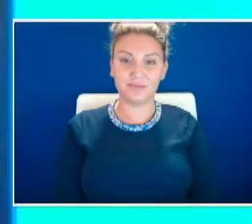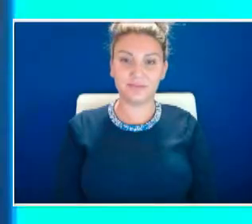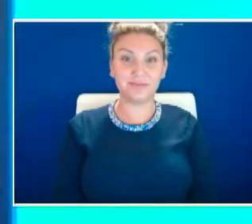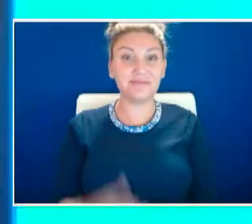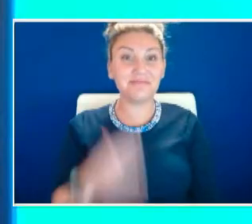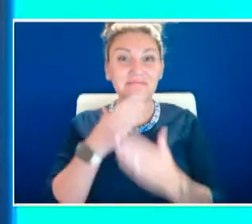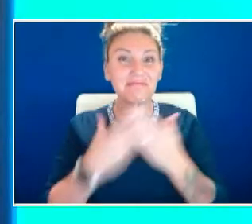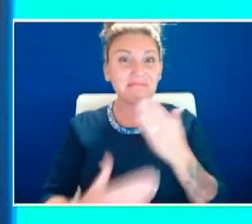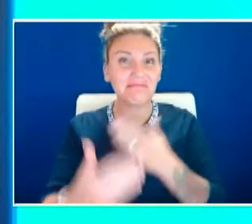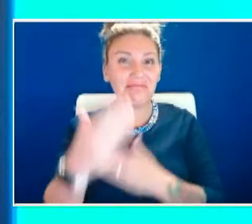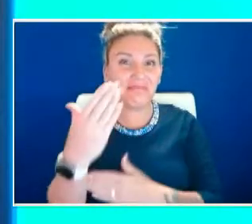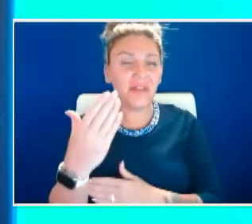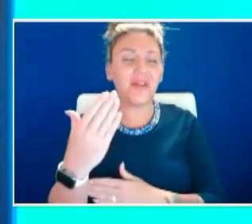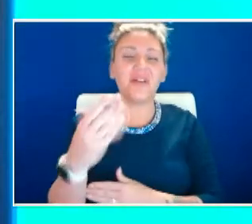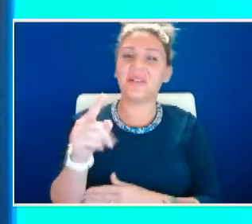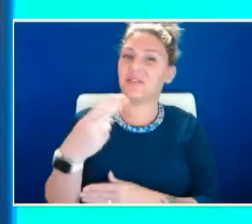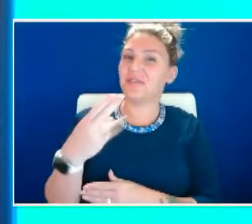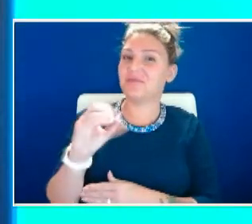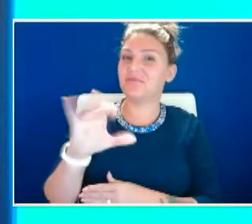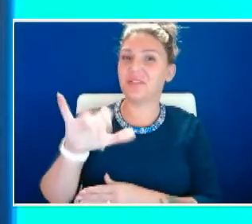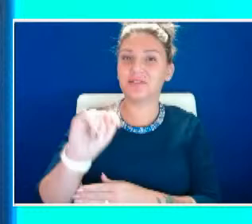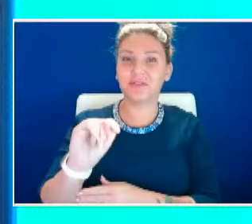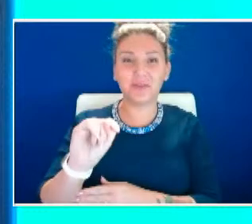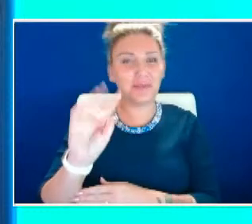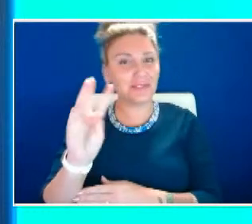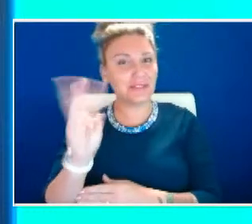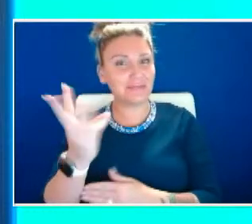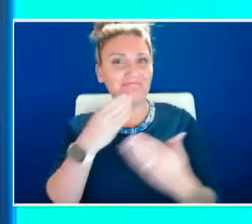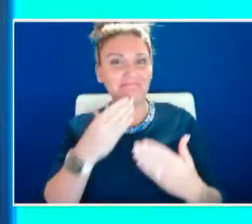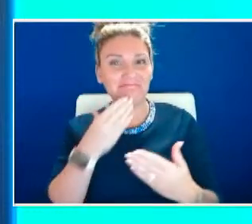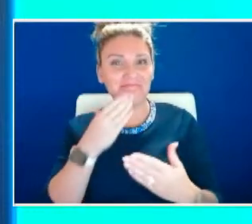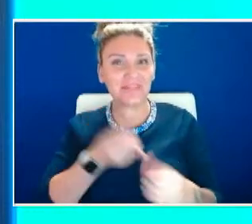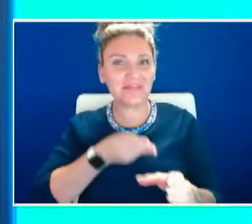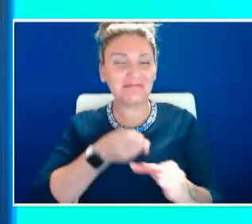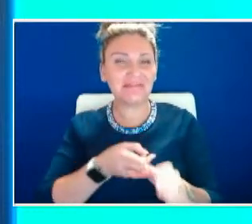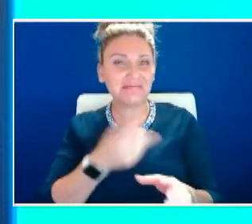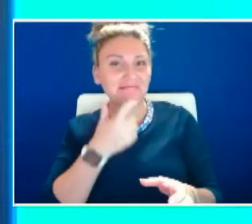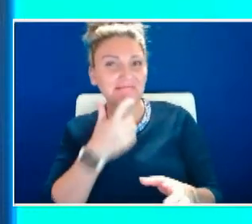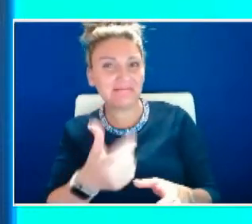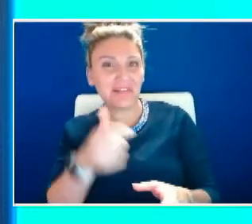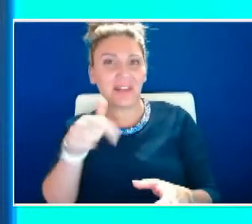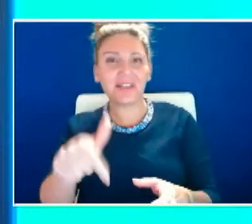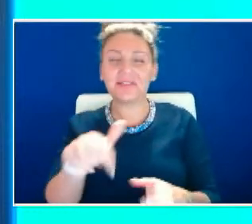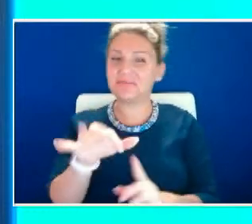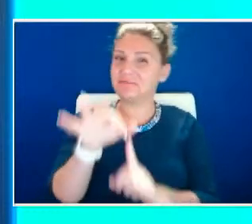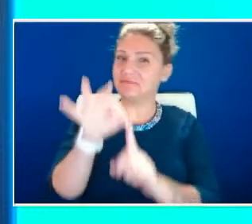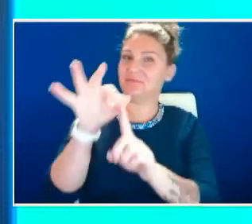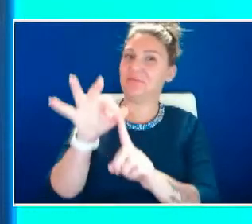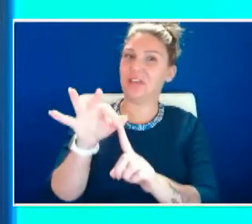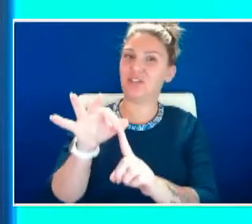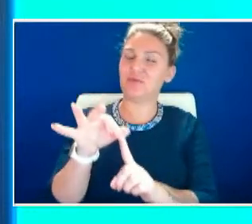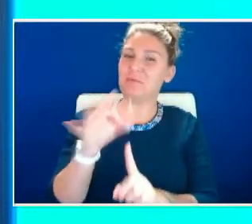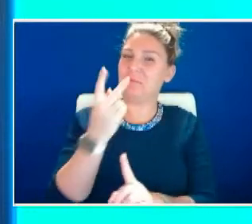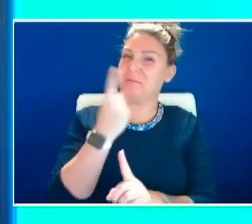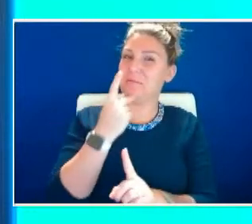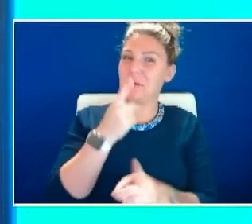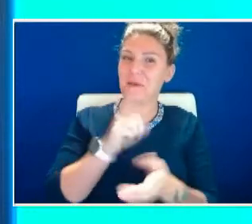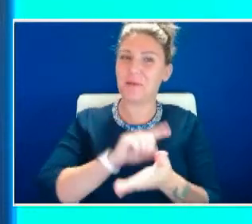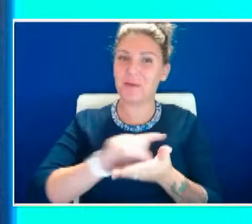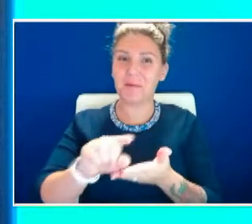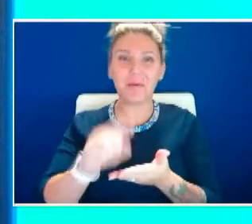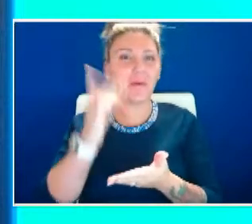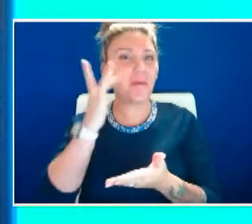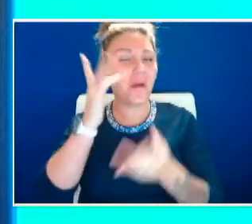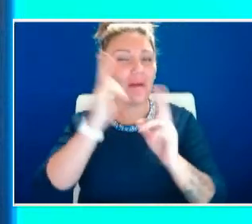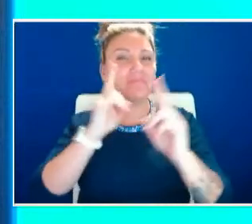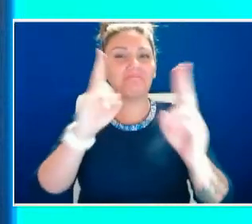Good morning. It is Thursday, October 6th. Thank you so much for joining us for this special Pink Week in honor of Breast Cancer Awareness